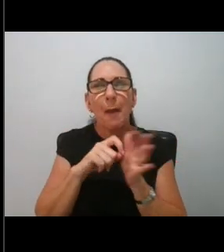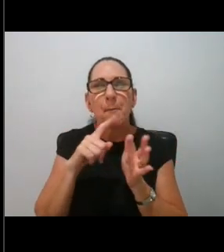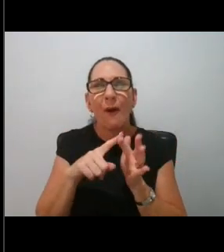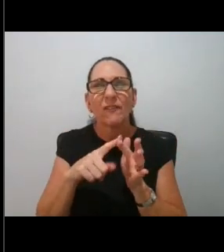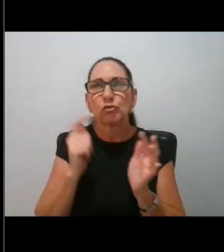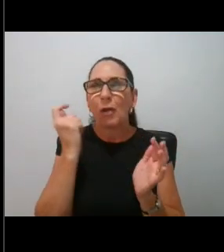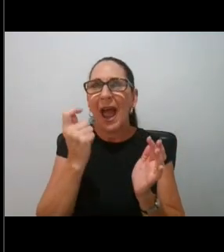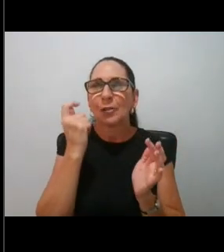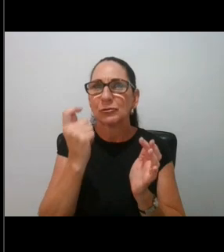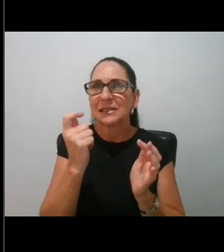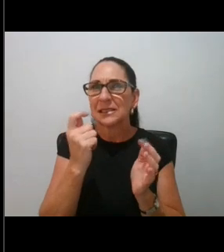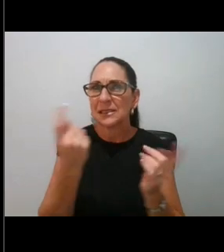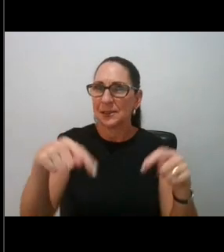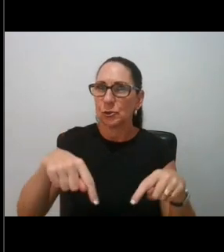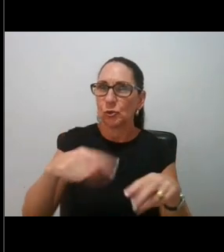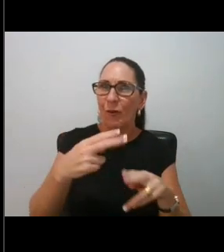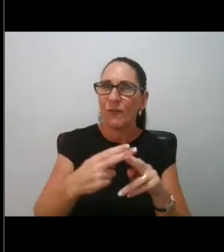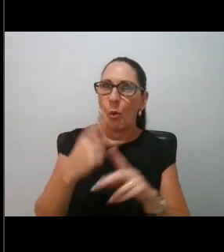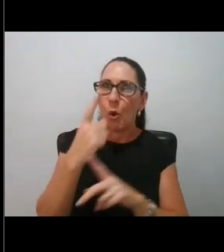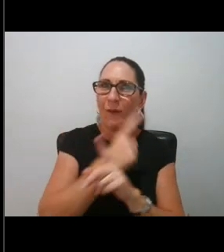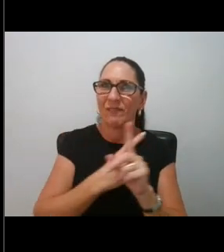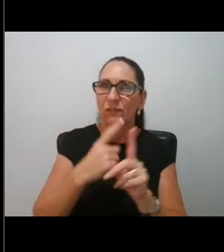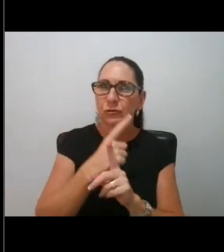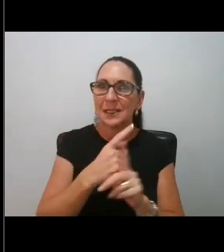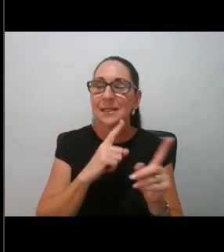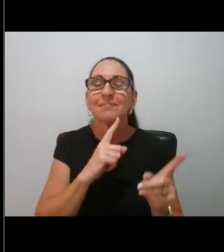that come to us? Yeah, that's a good one, Emma.